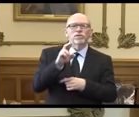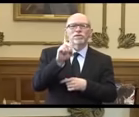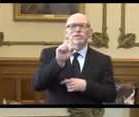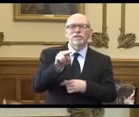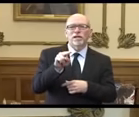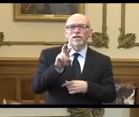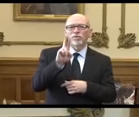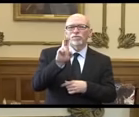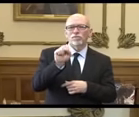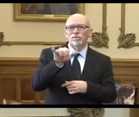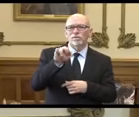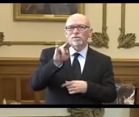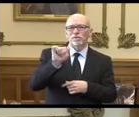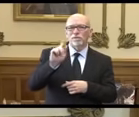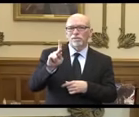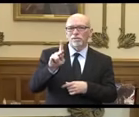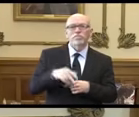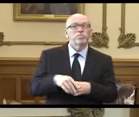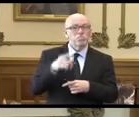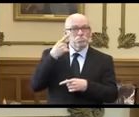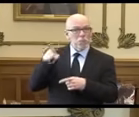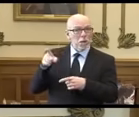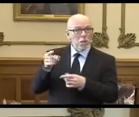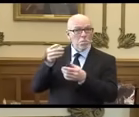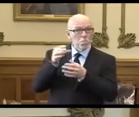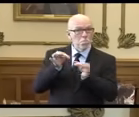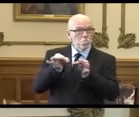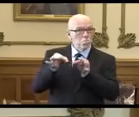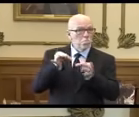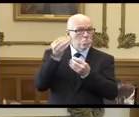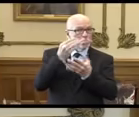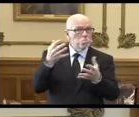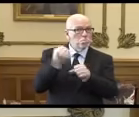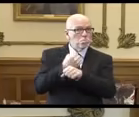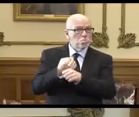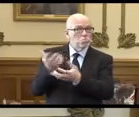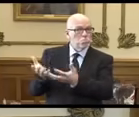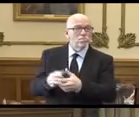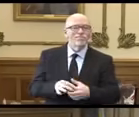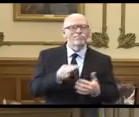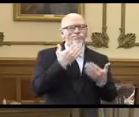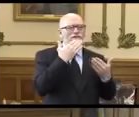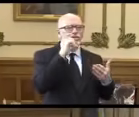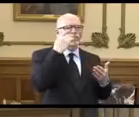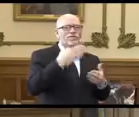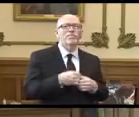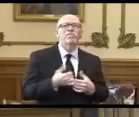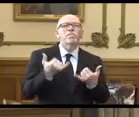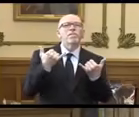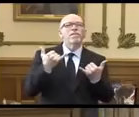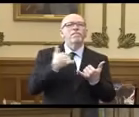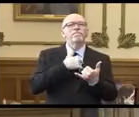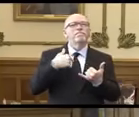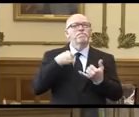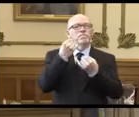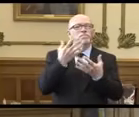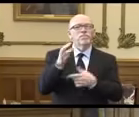Dan Braseniak. And Dr. Dan, you want to give us the latest numbers on the ground? Sure, thanks, Governor. So today we